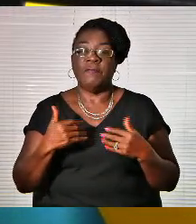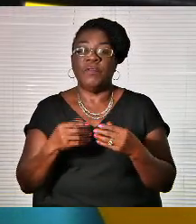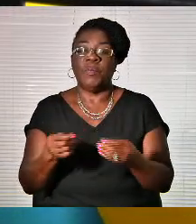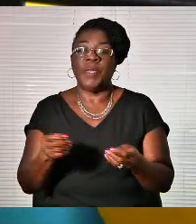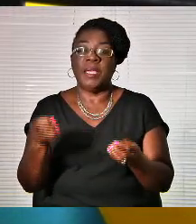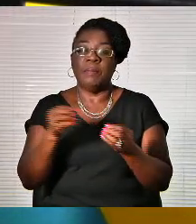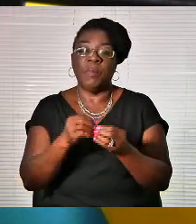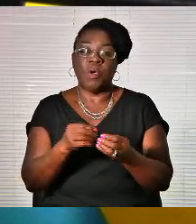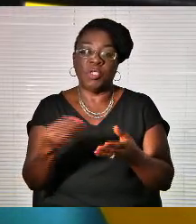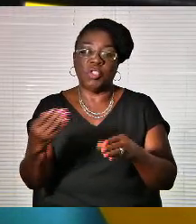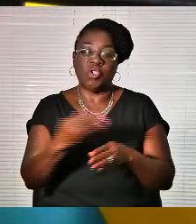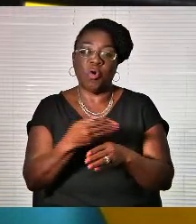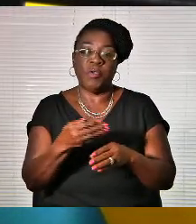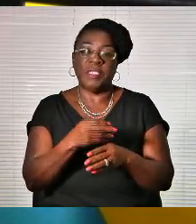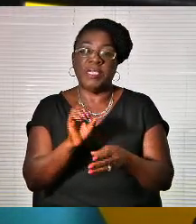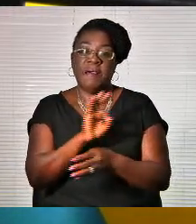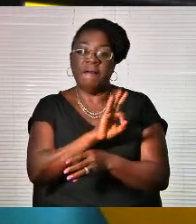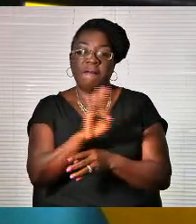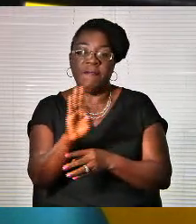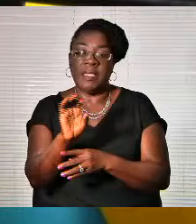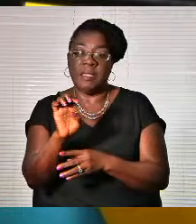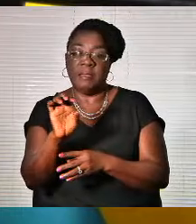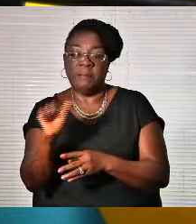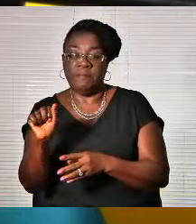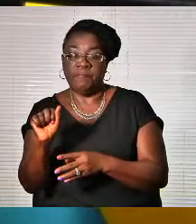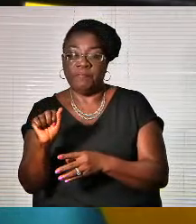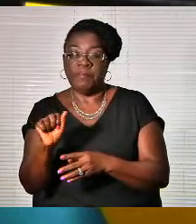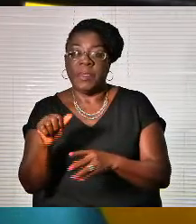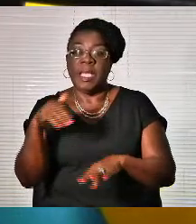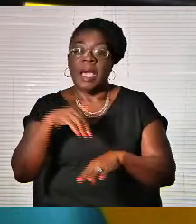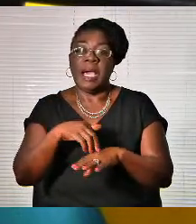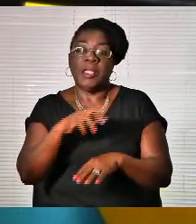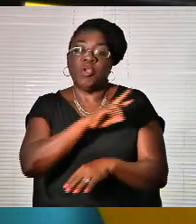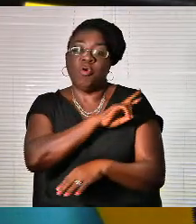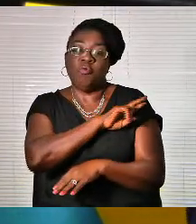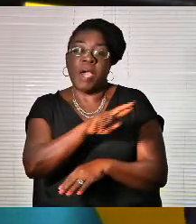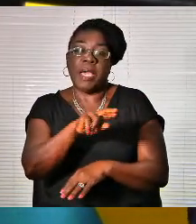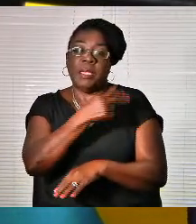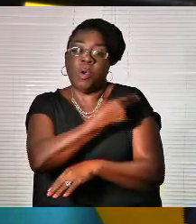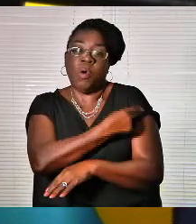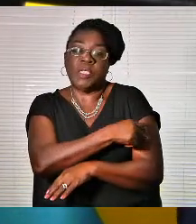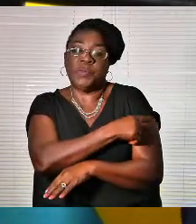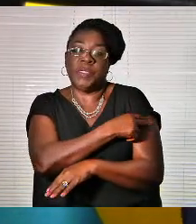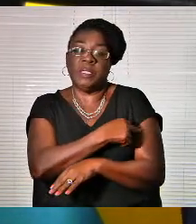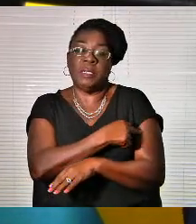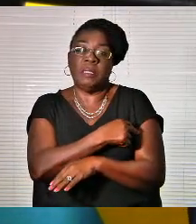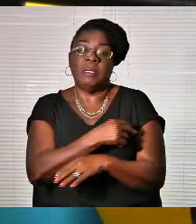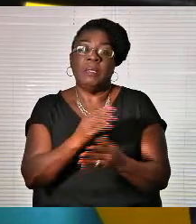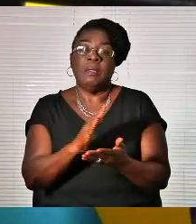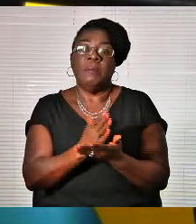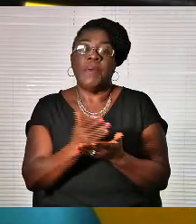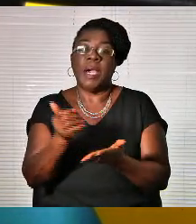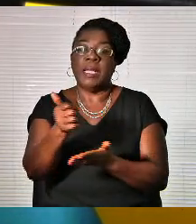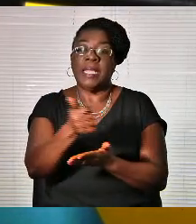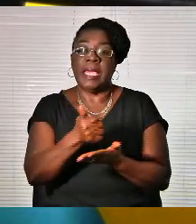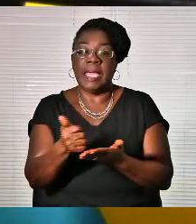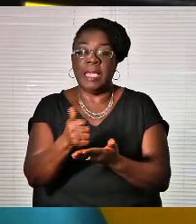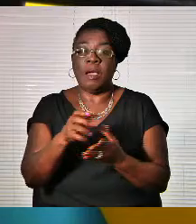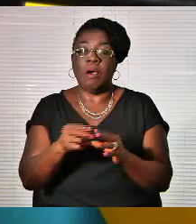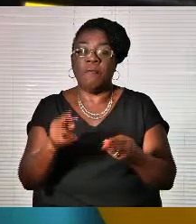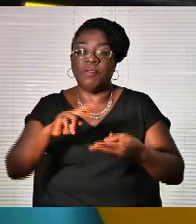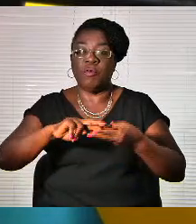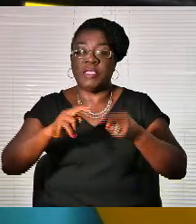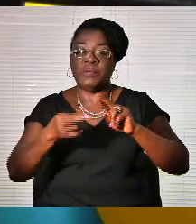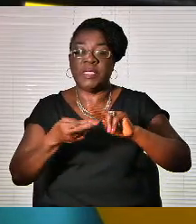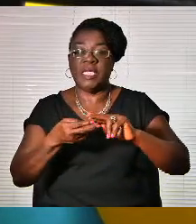My fellow Bahamians, at the Rand Memorial Hospital, Part A of the restoration project is on